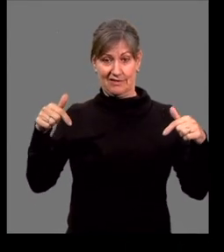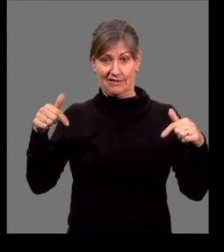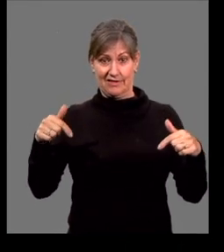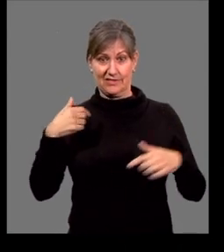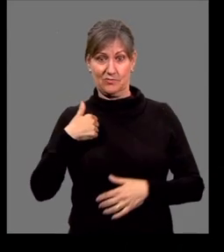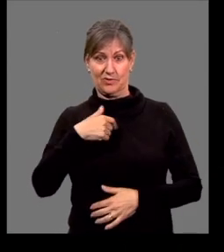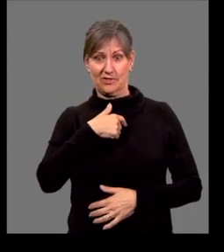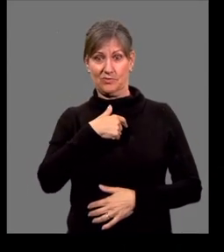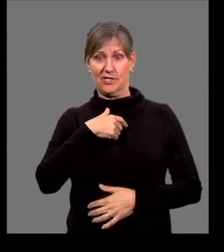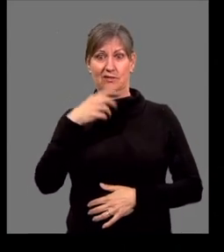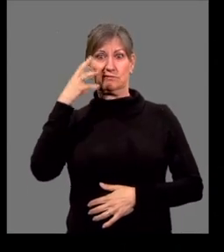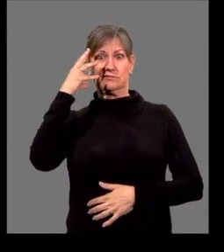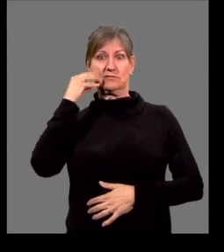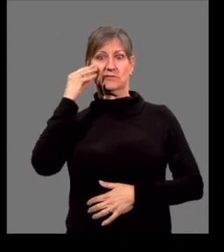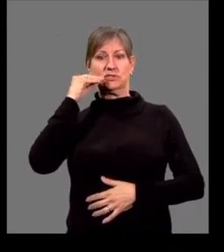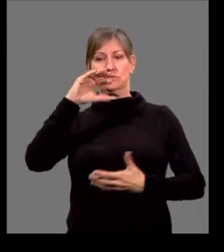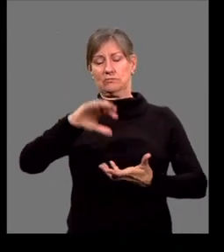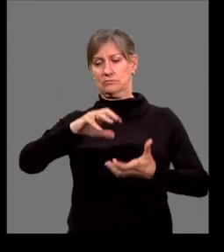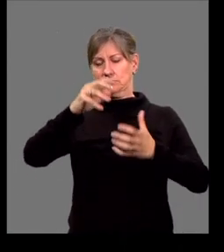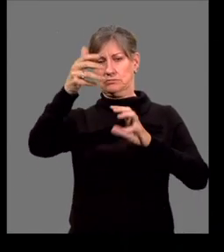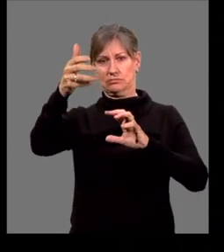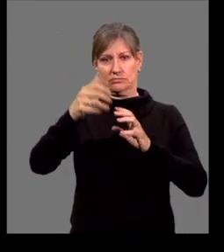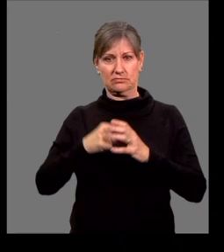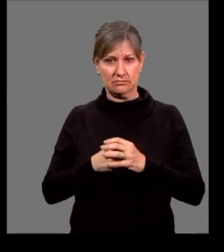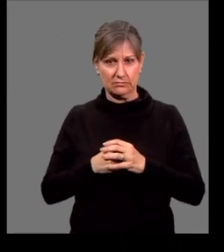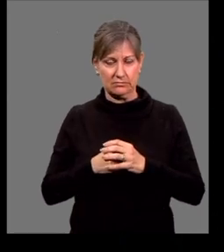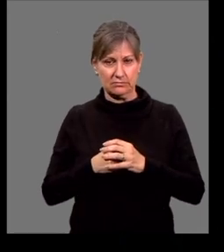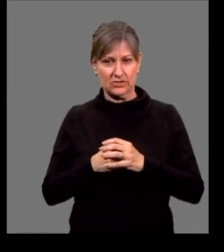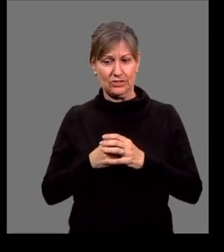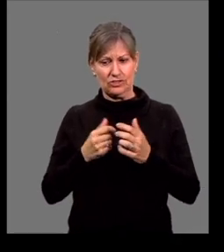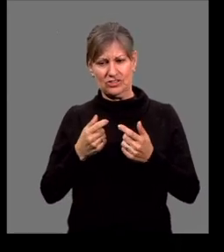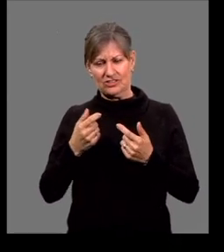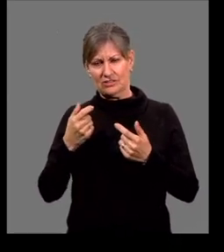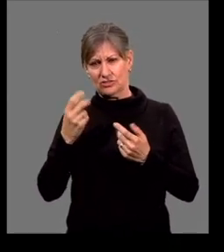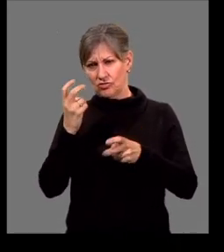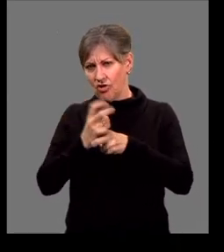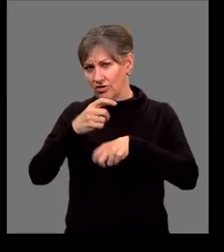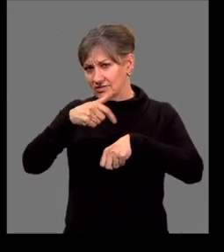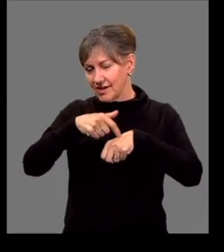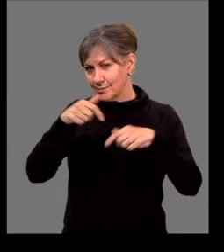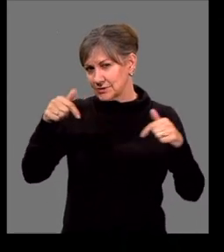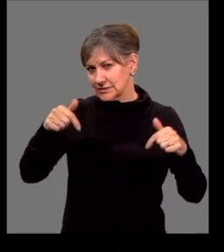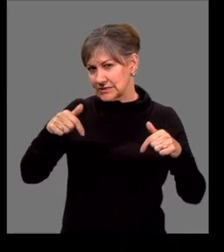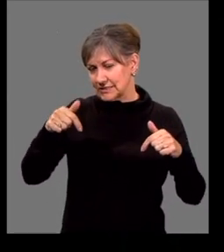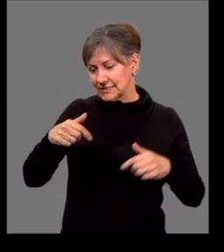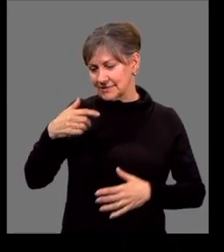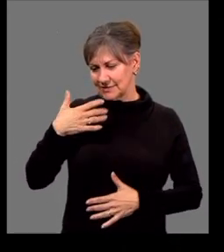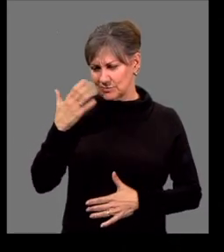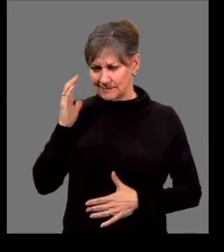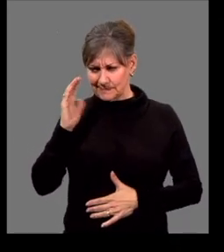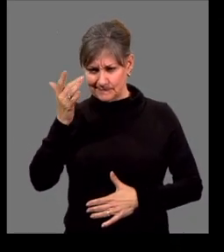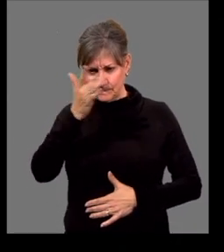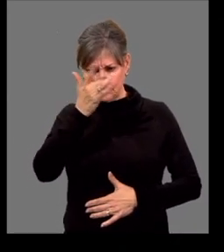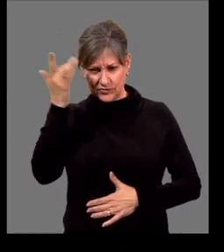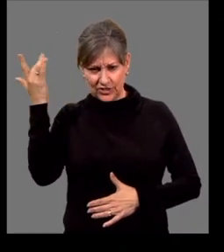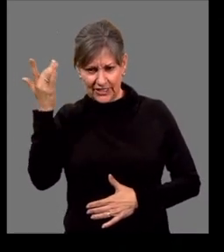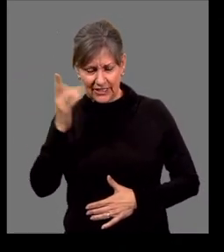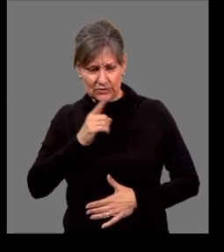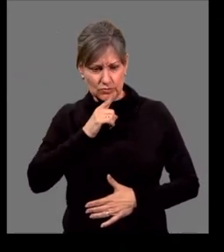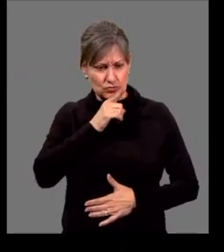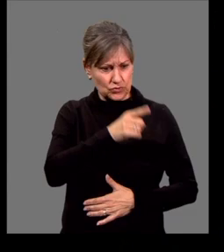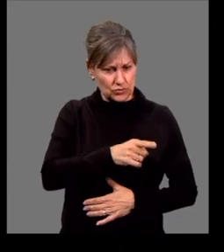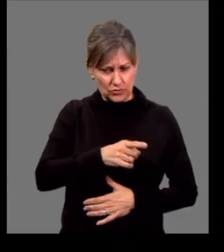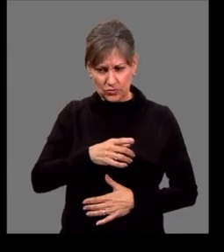when we are facing such disruption. It is in trying times like this that we seem to forget what is